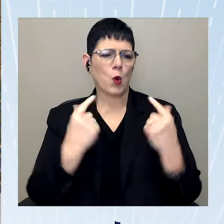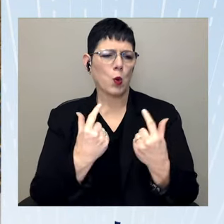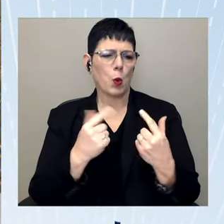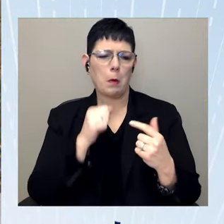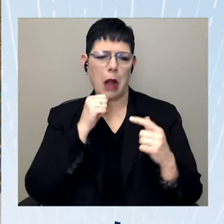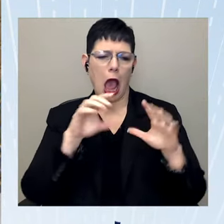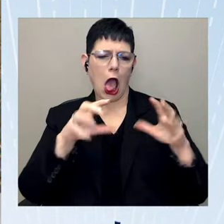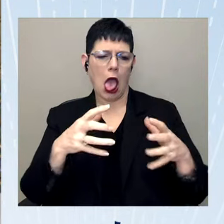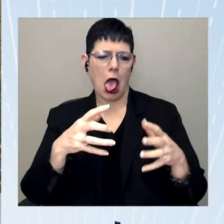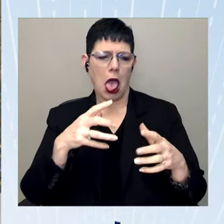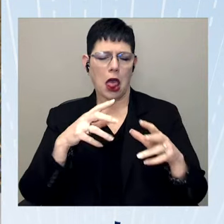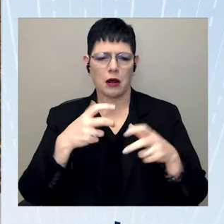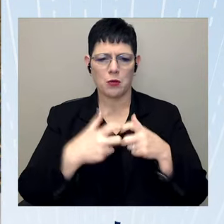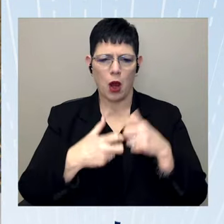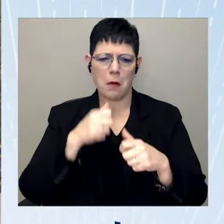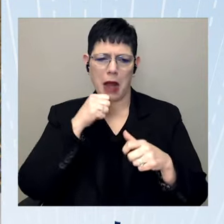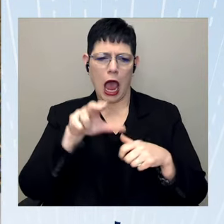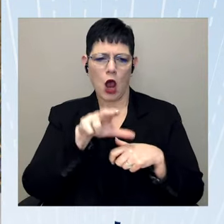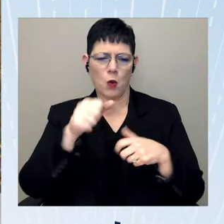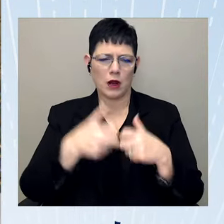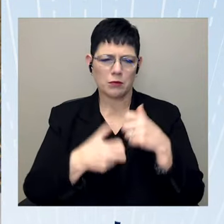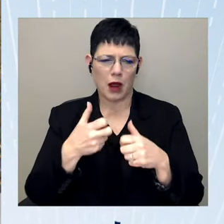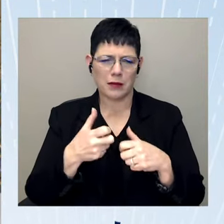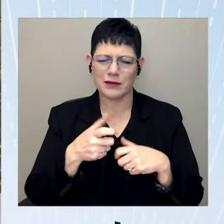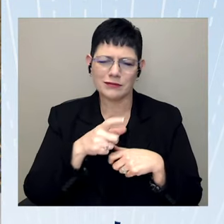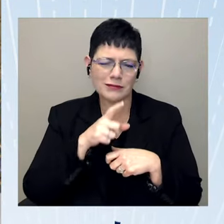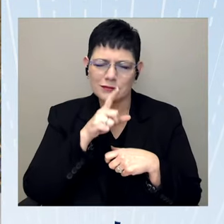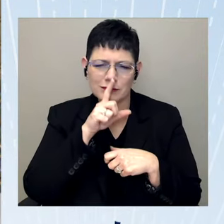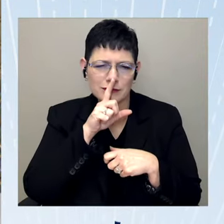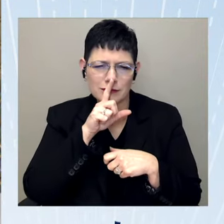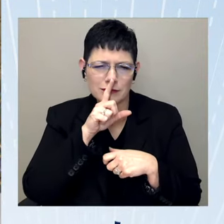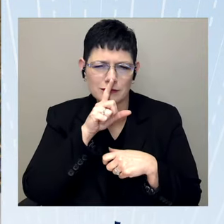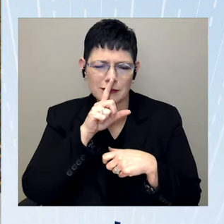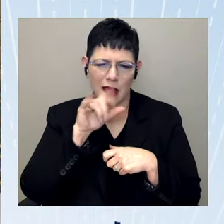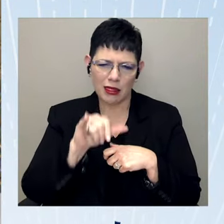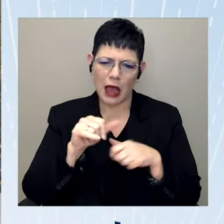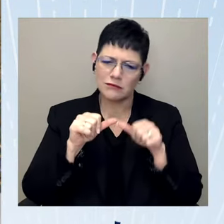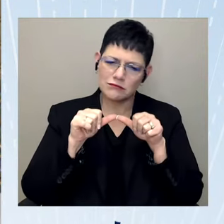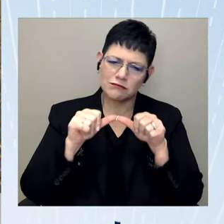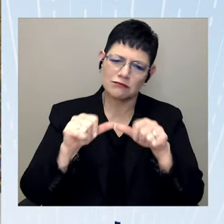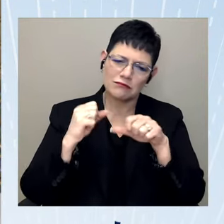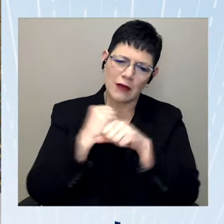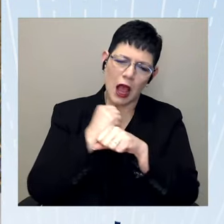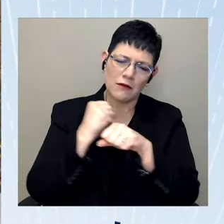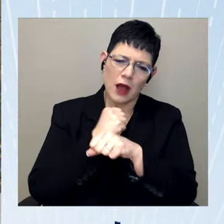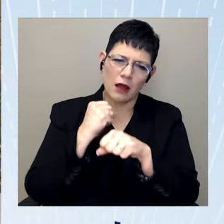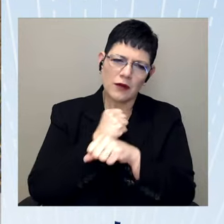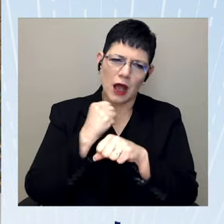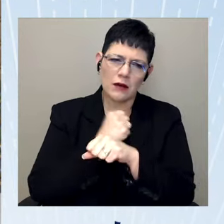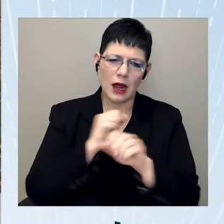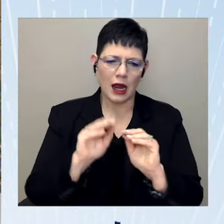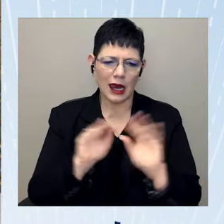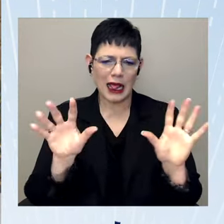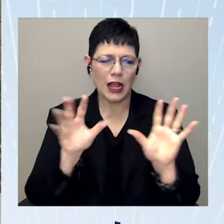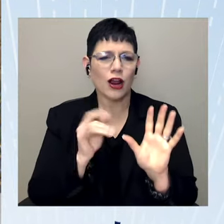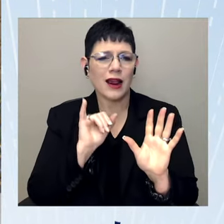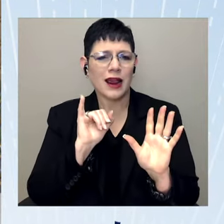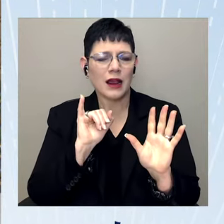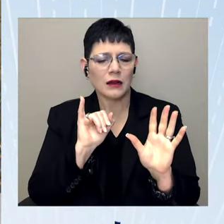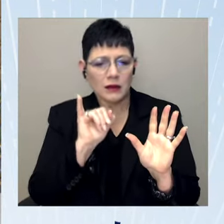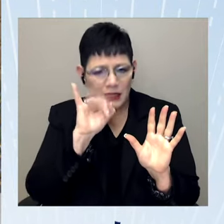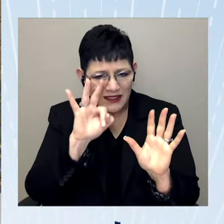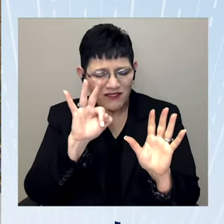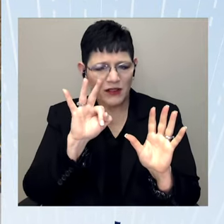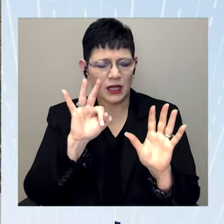our country's problems. And that's a fight in front of us, to really make clear that it's a burden for families,